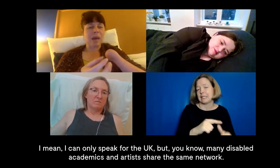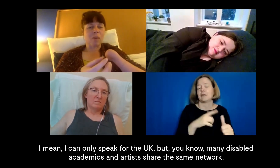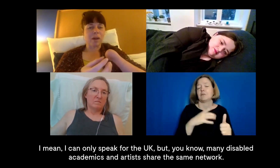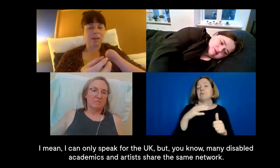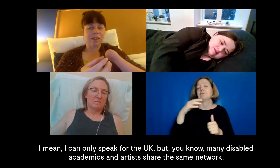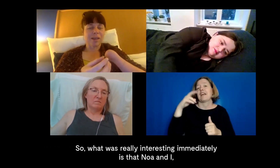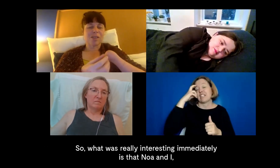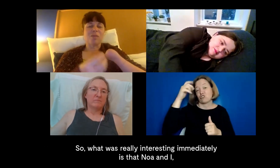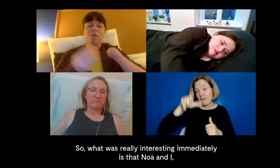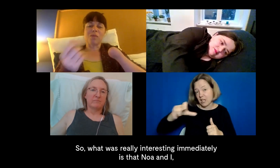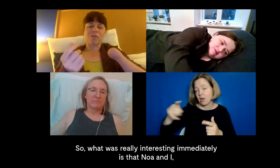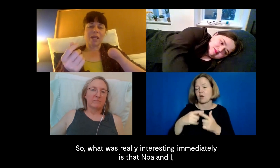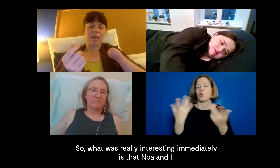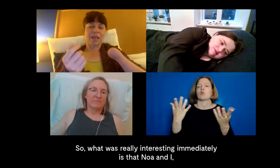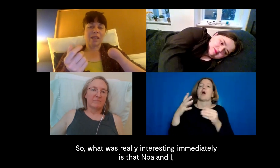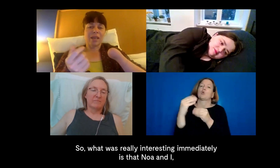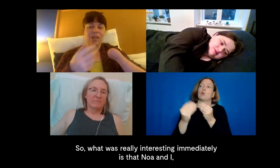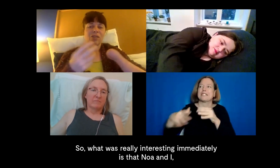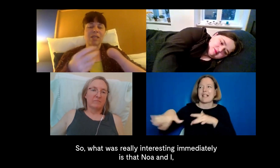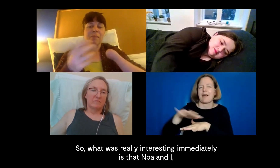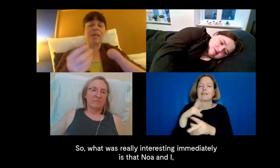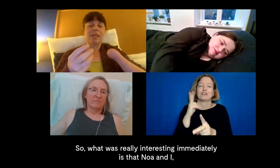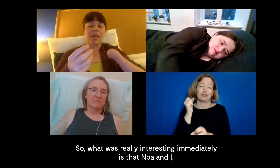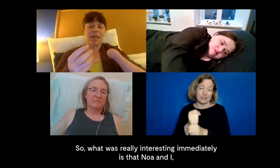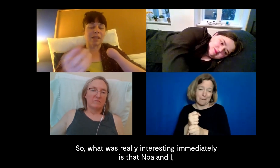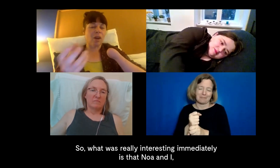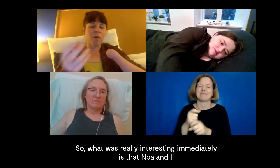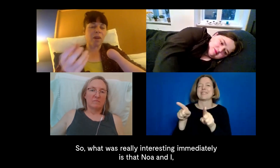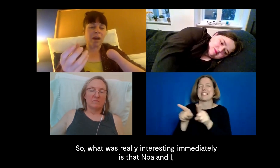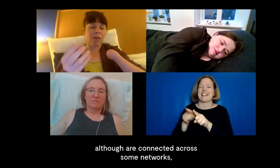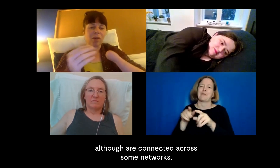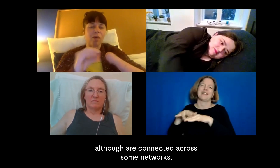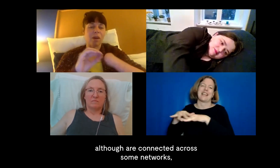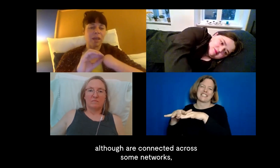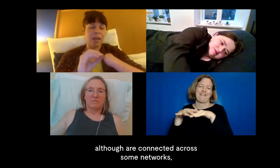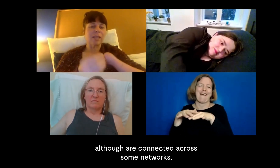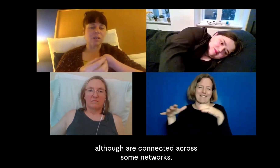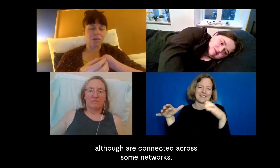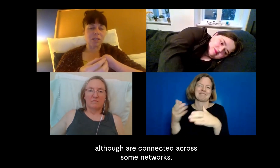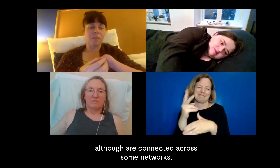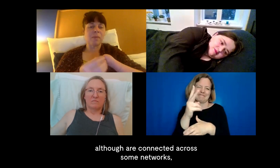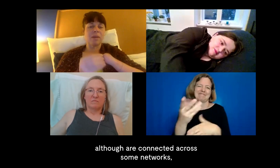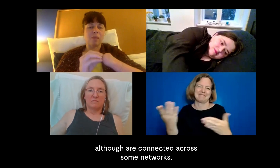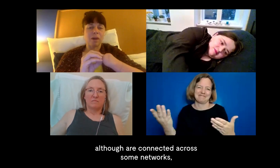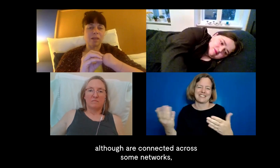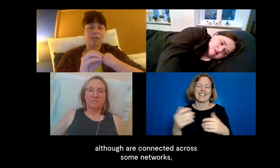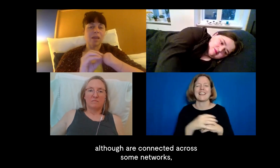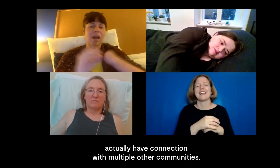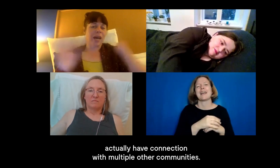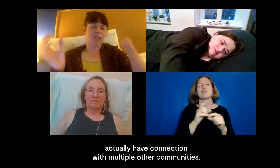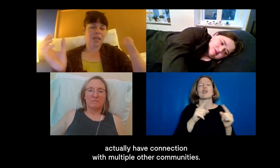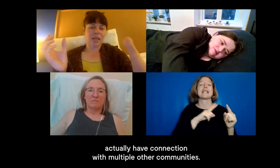same network. So what was really interesting immediately is that Noah and I, although are connected across some